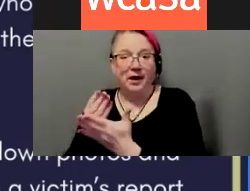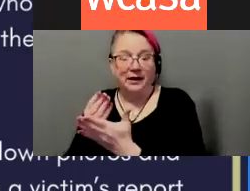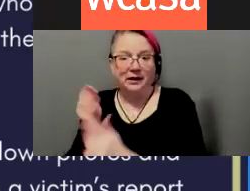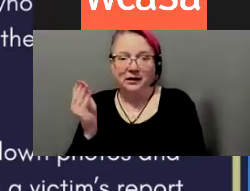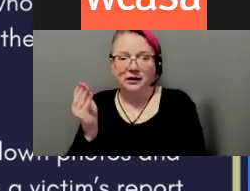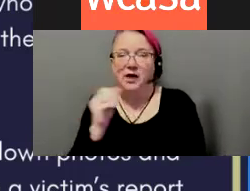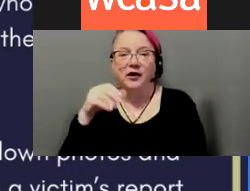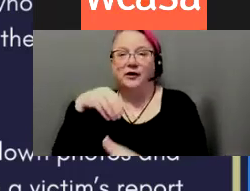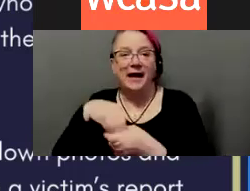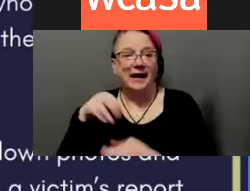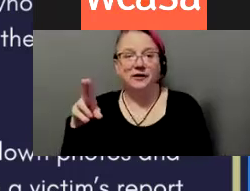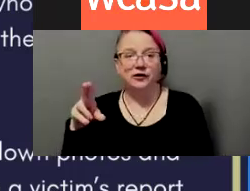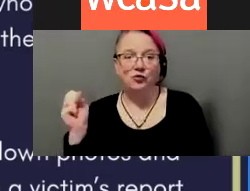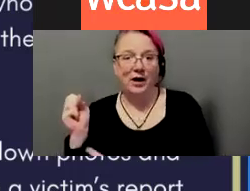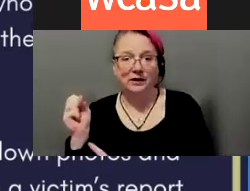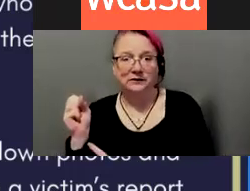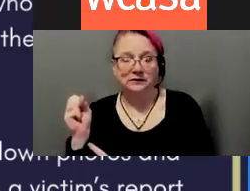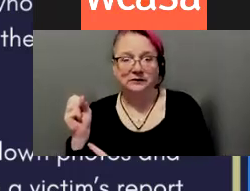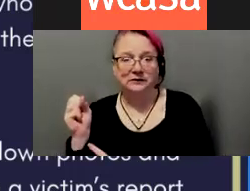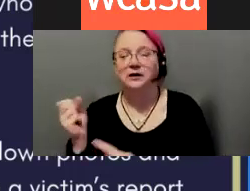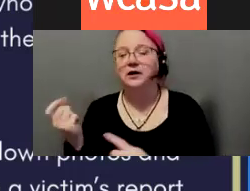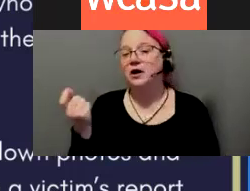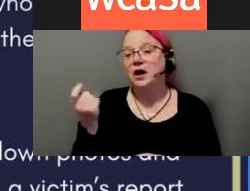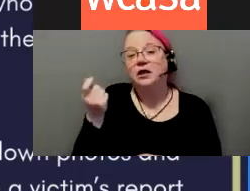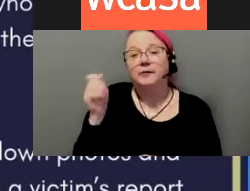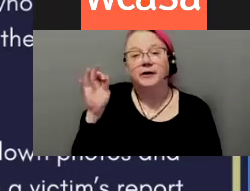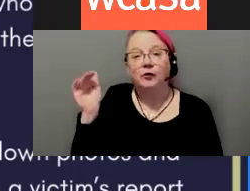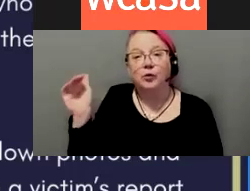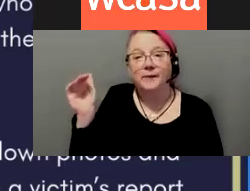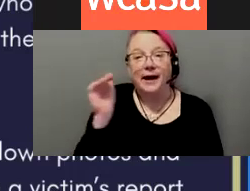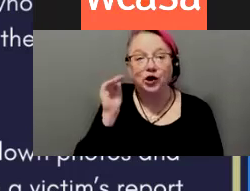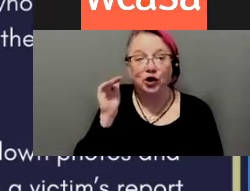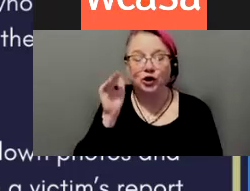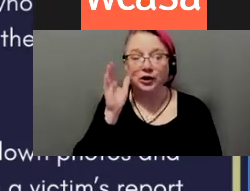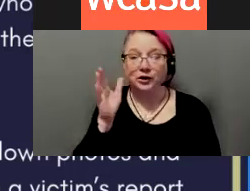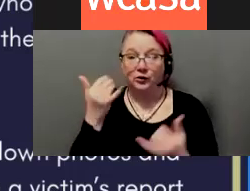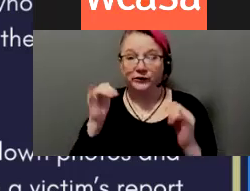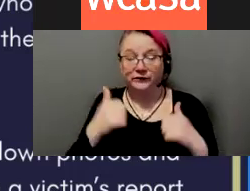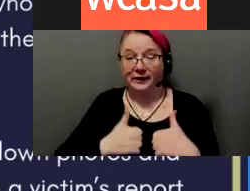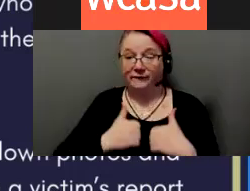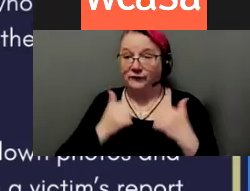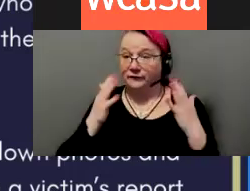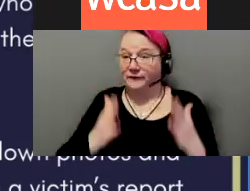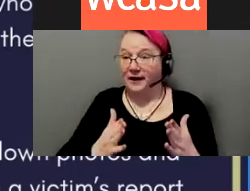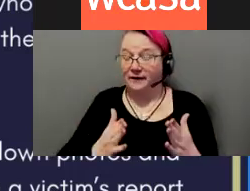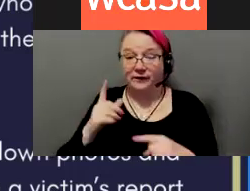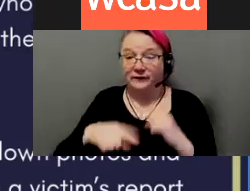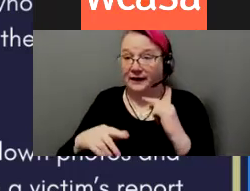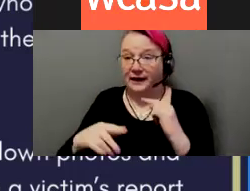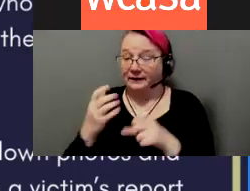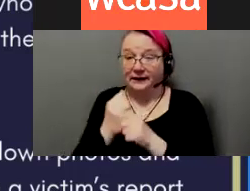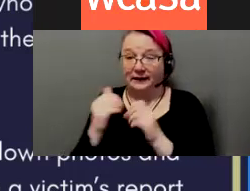States. So, a bit of a reminder that there will still be survivors who may not be able to get justice